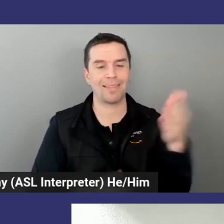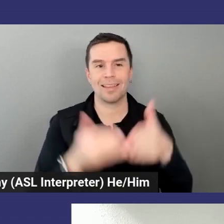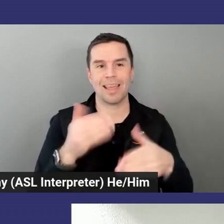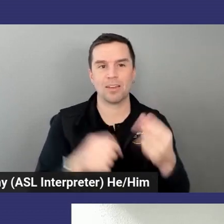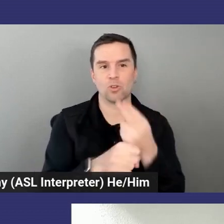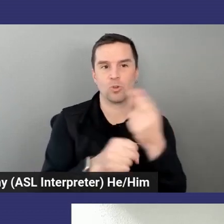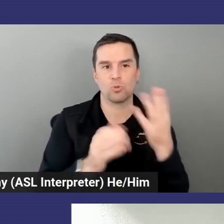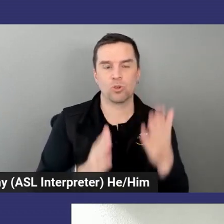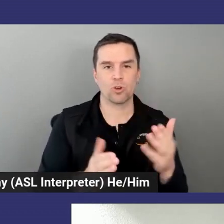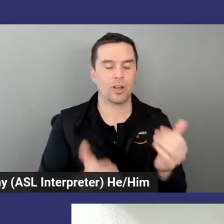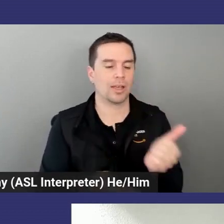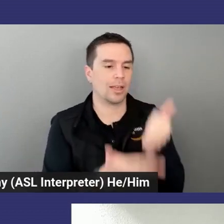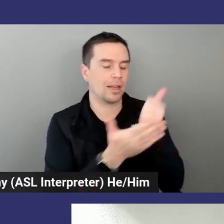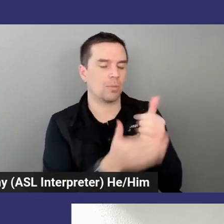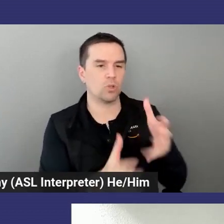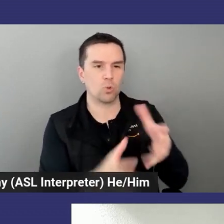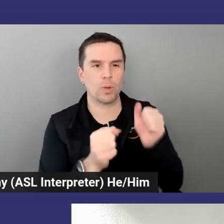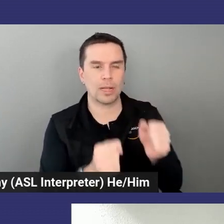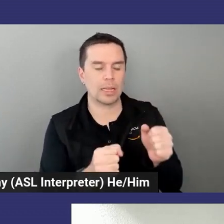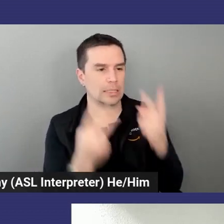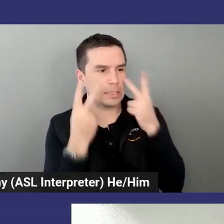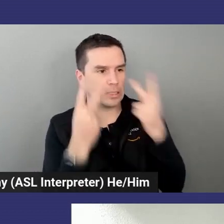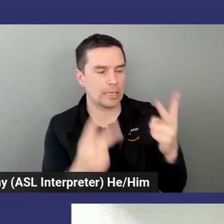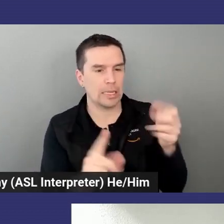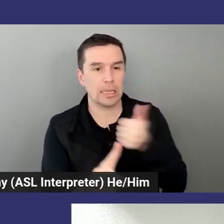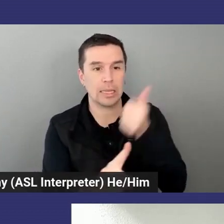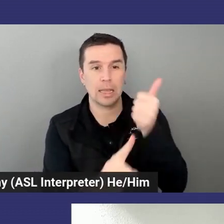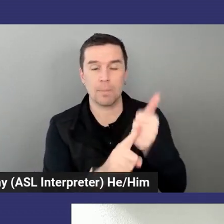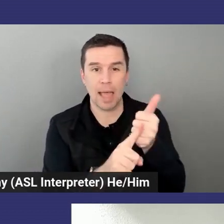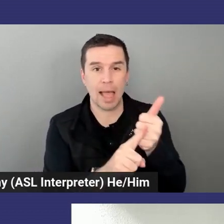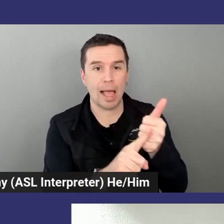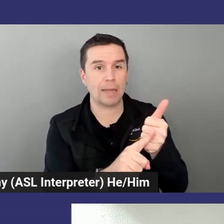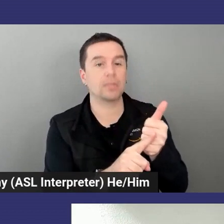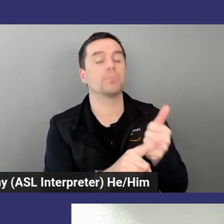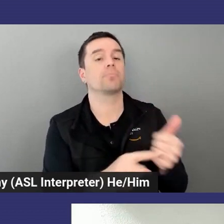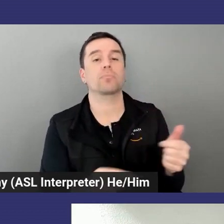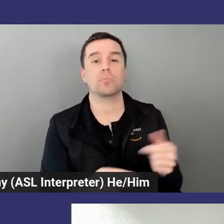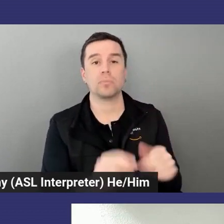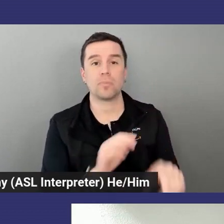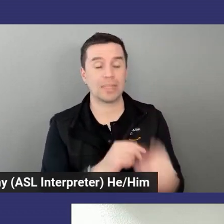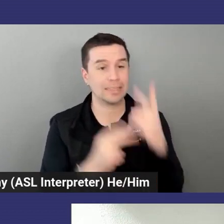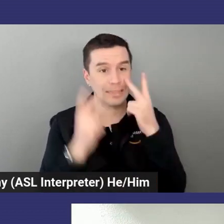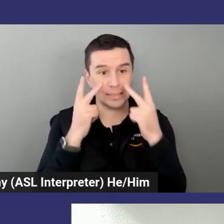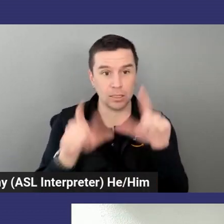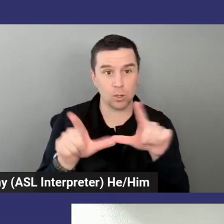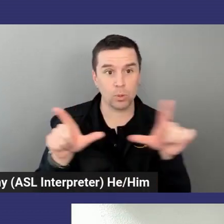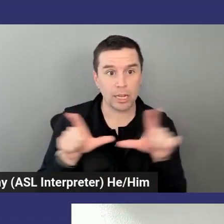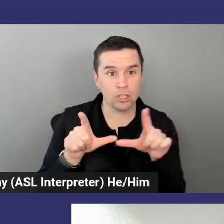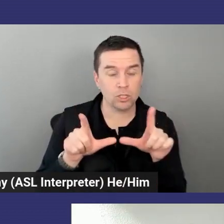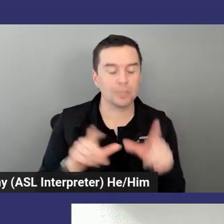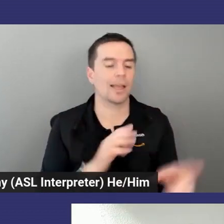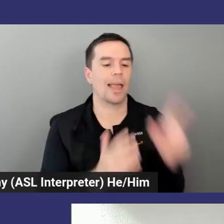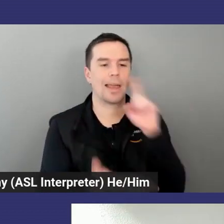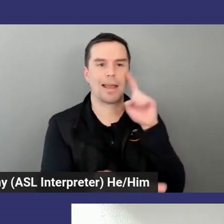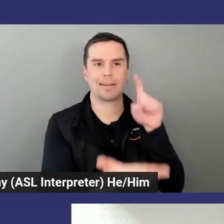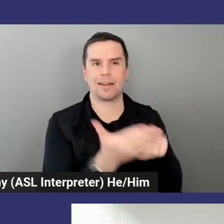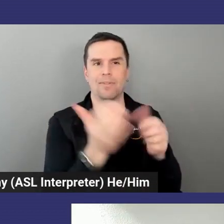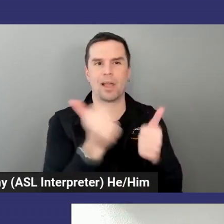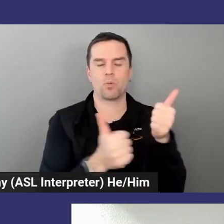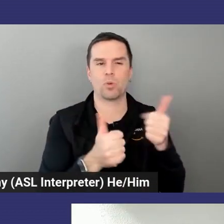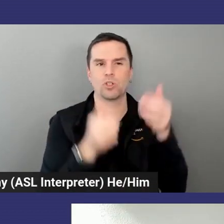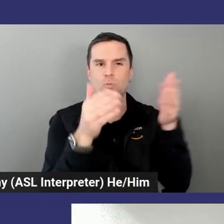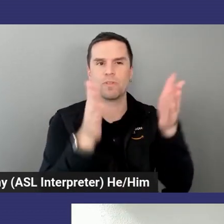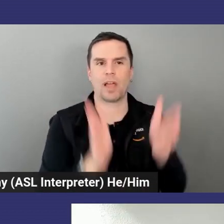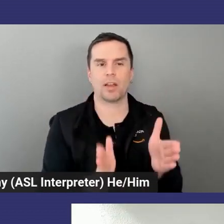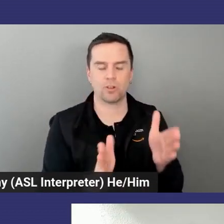you quickly visualize the impact of the issues, pinpoint locations, and identify providers that are impacted so that you can